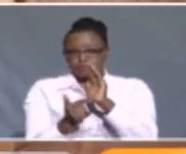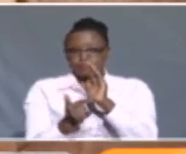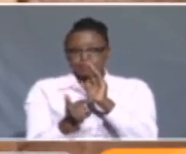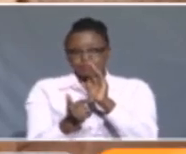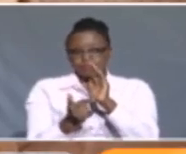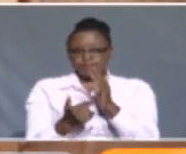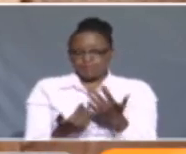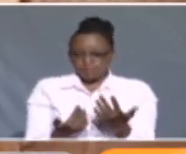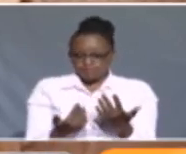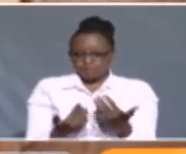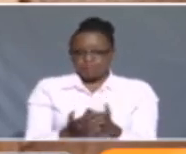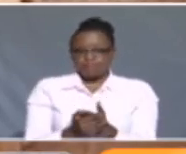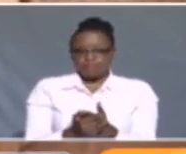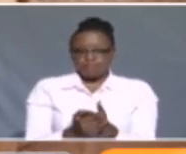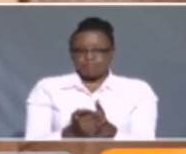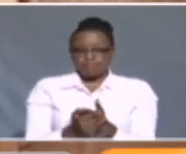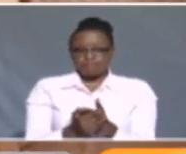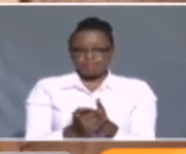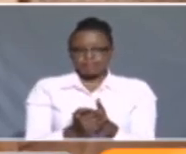is now